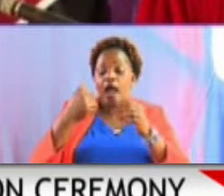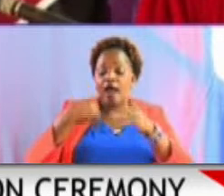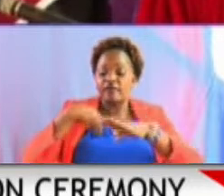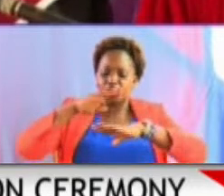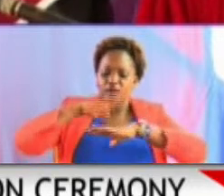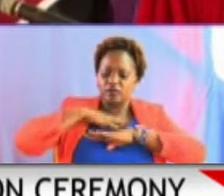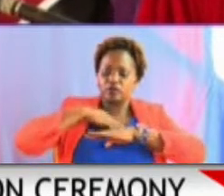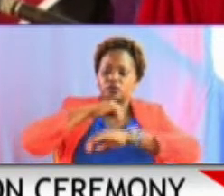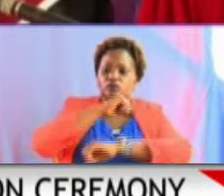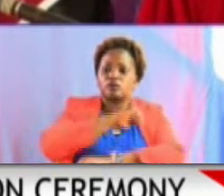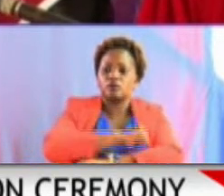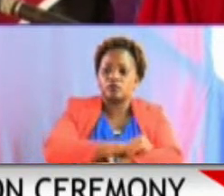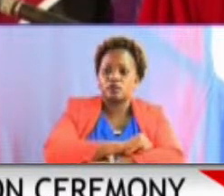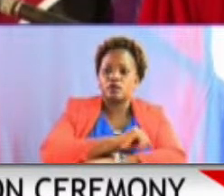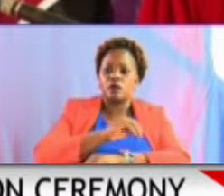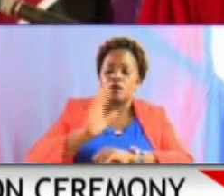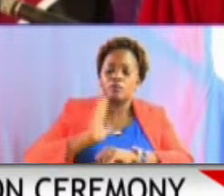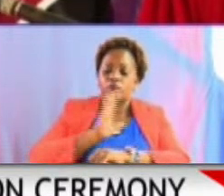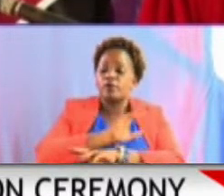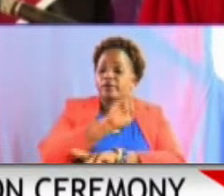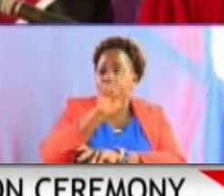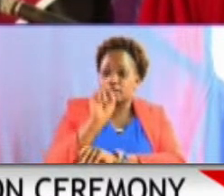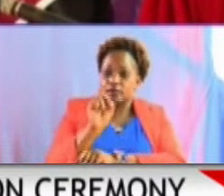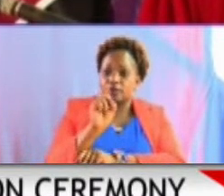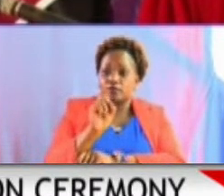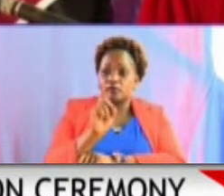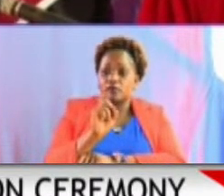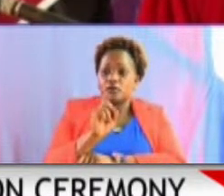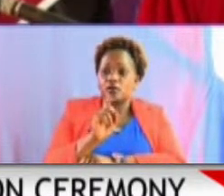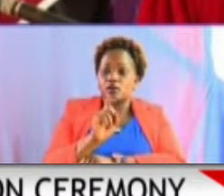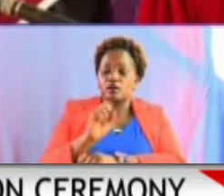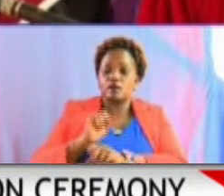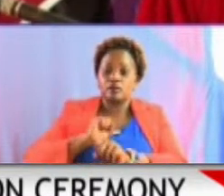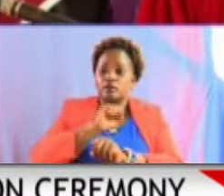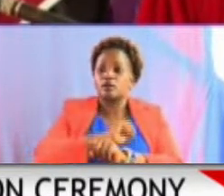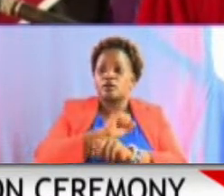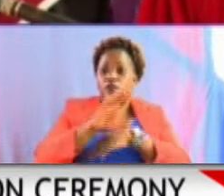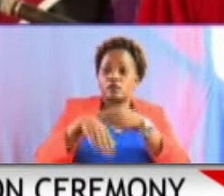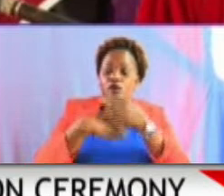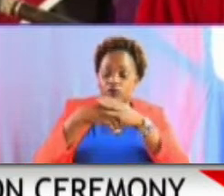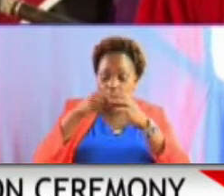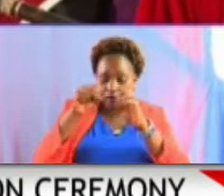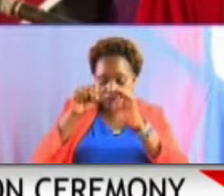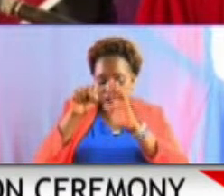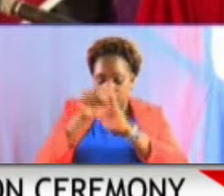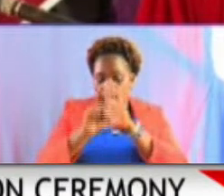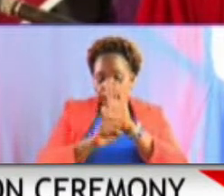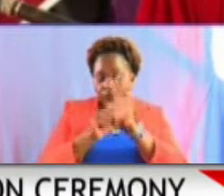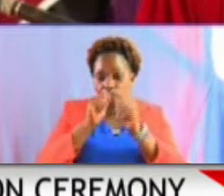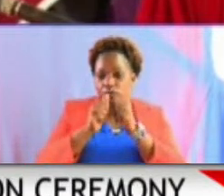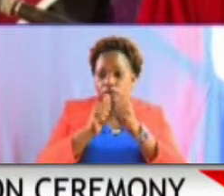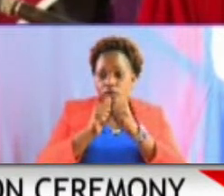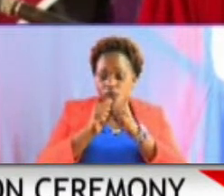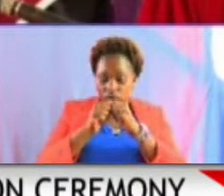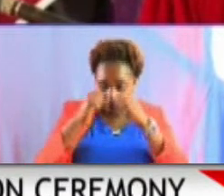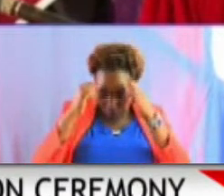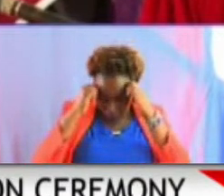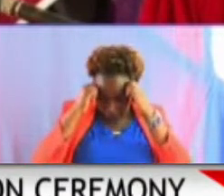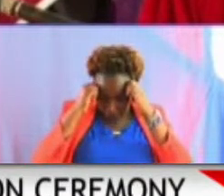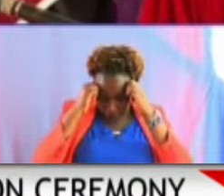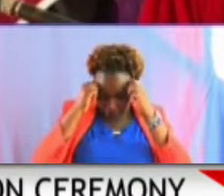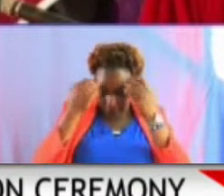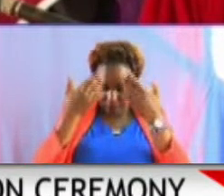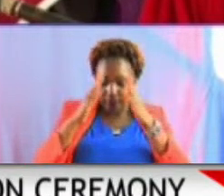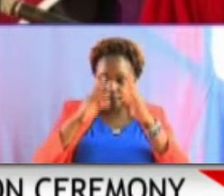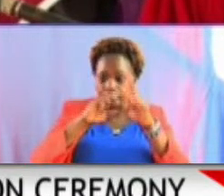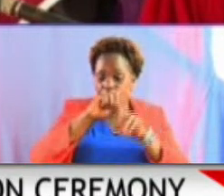the School Board of Examiners and Senate in all subjects for which you are enrolled, trained,